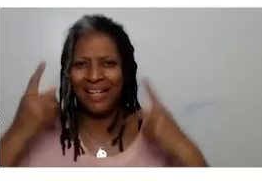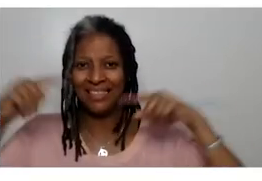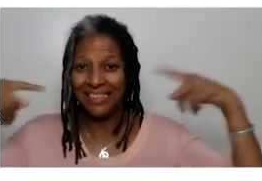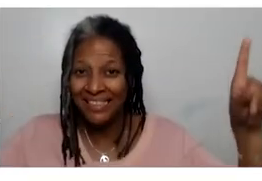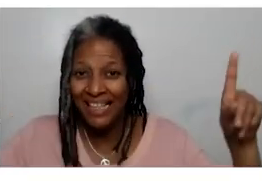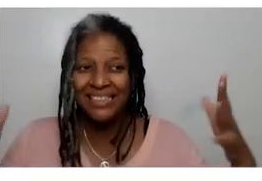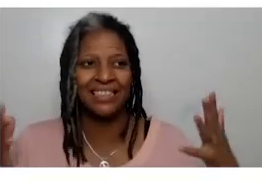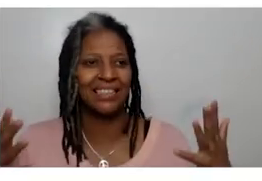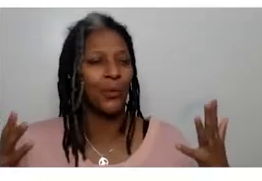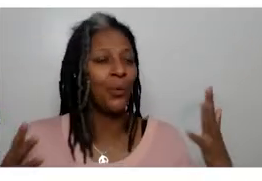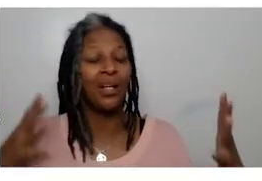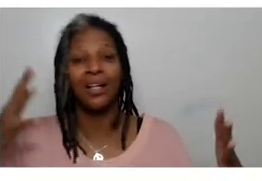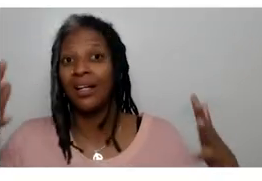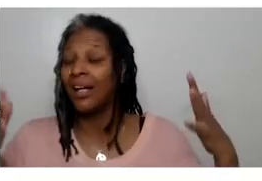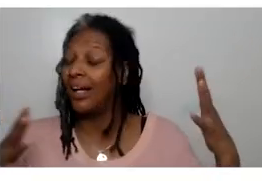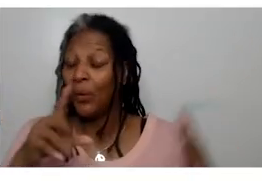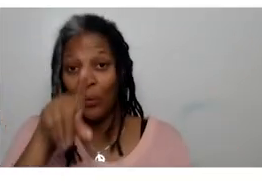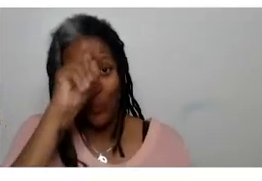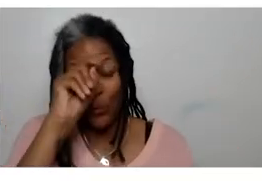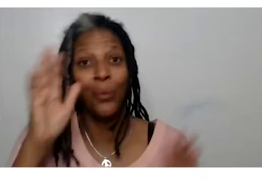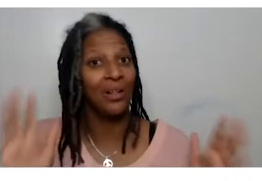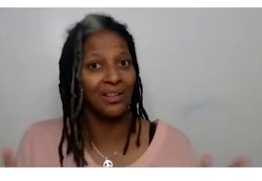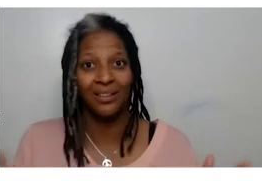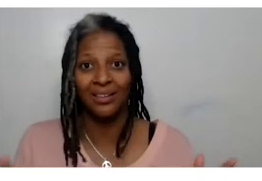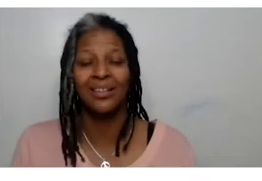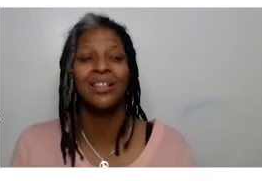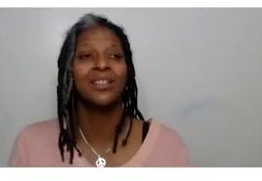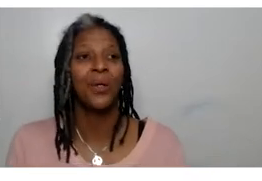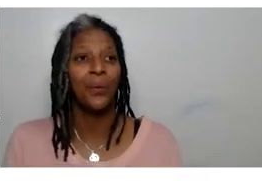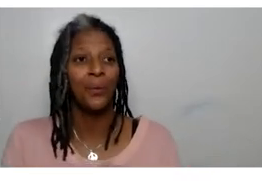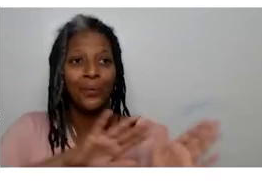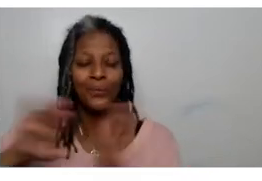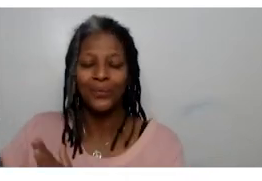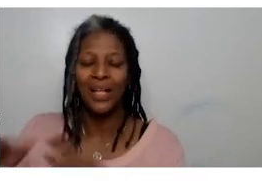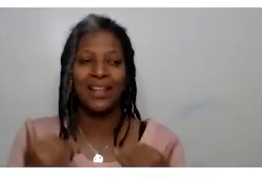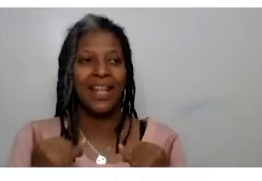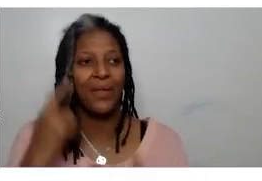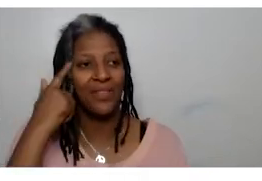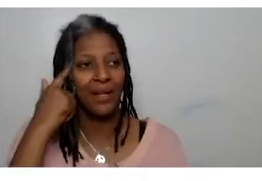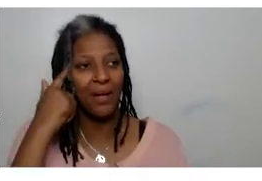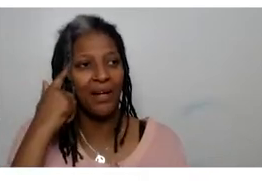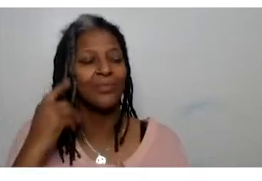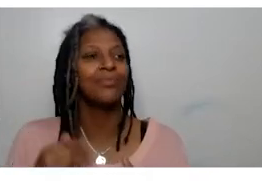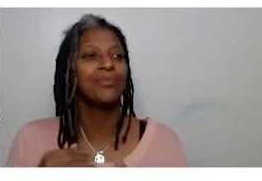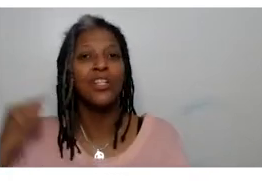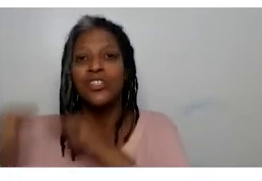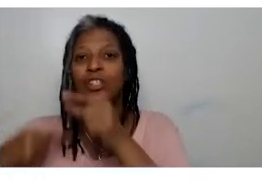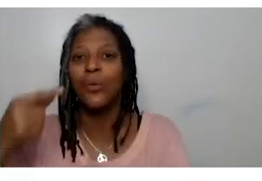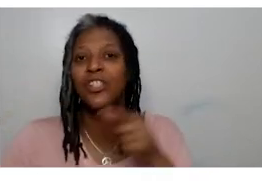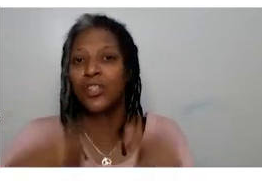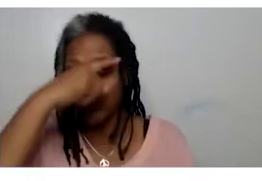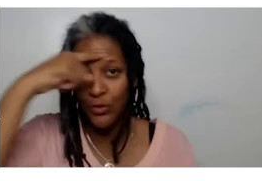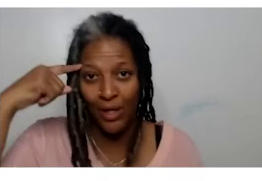then families, and when we think about intergenerational trauma, some folks will reflect on when they get older, did I do the best for